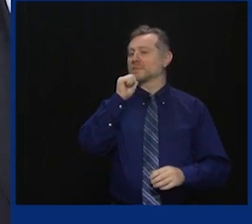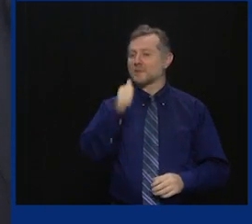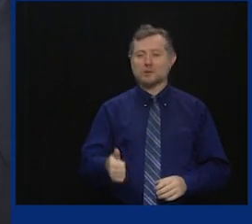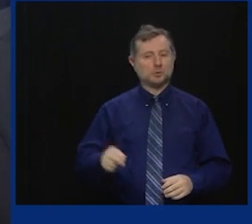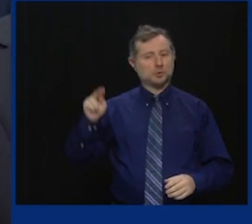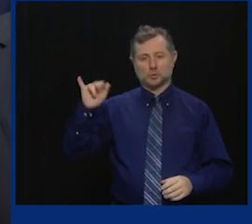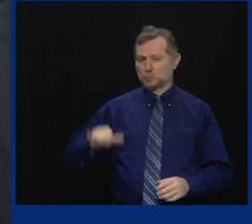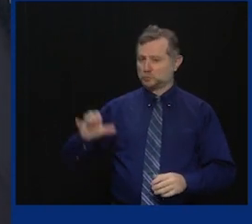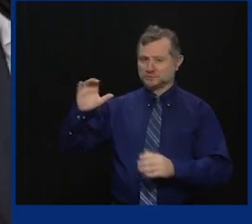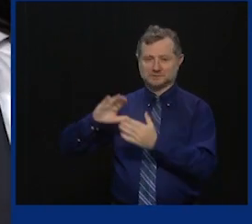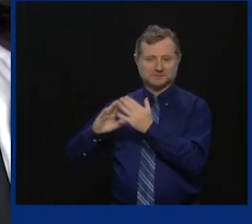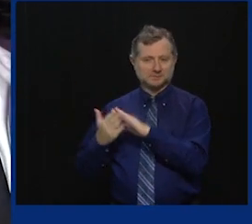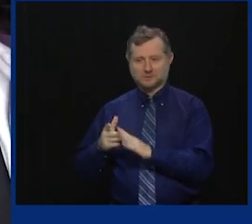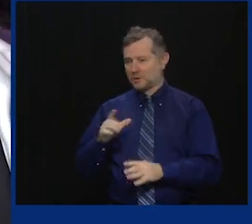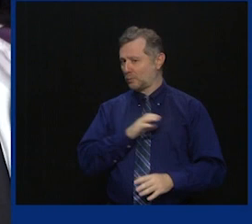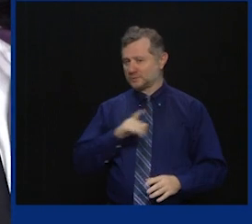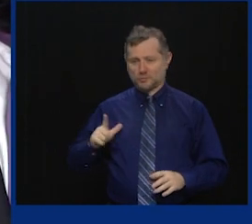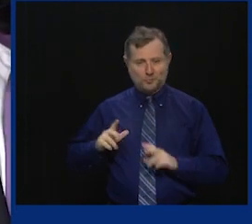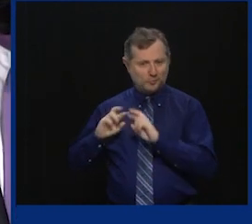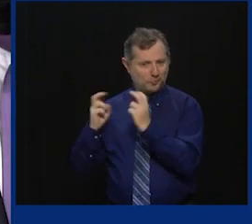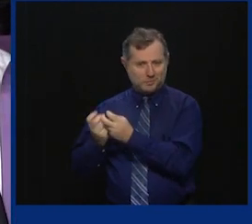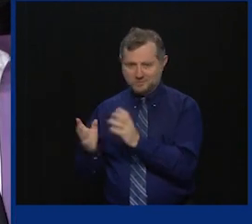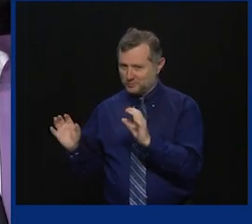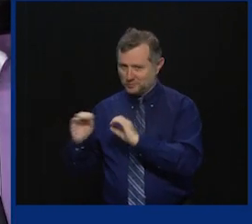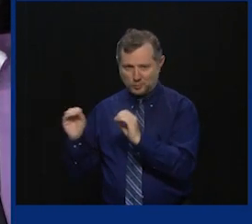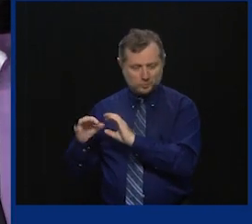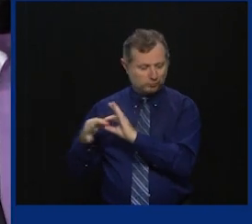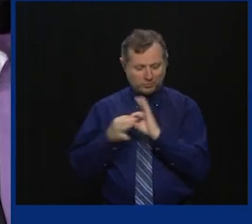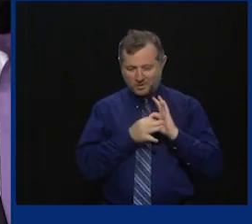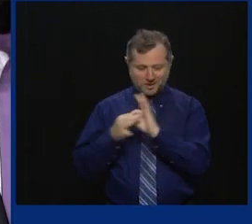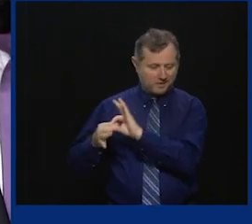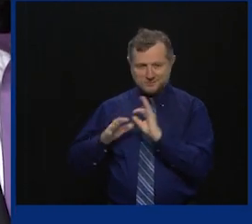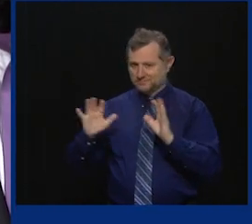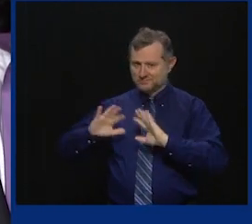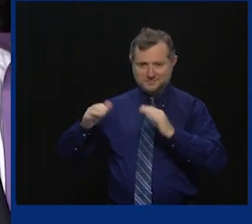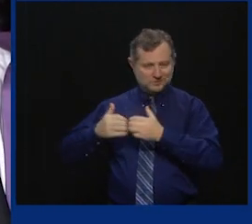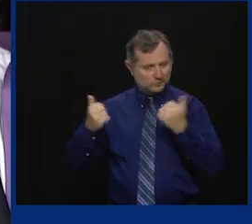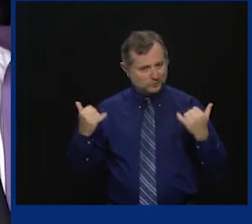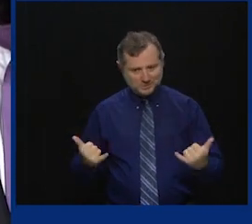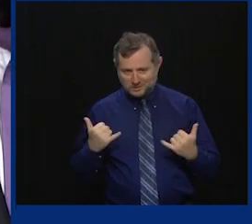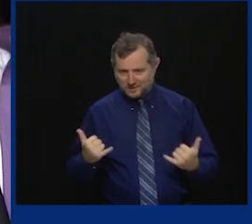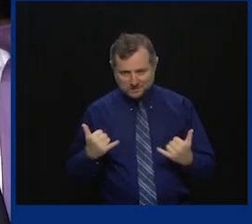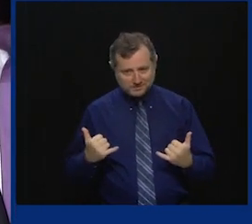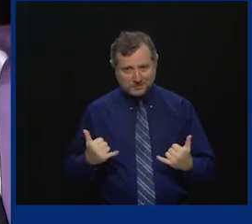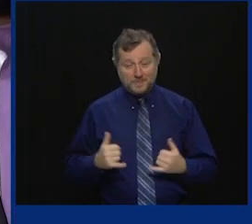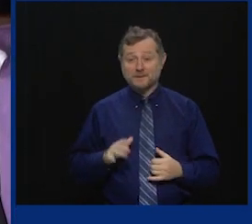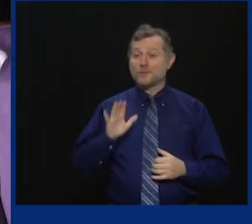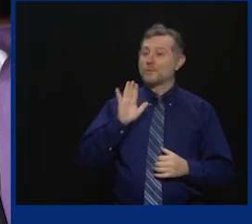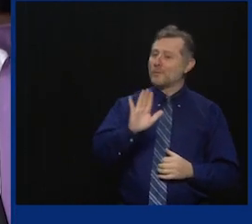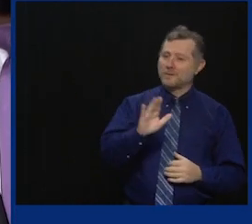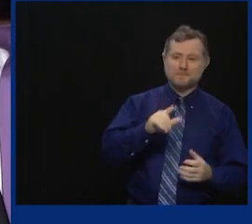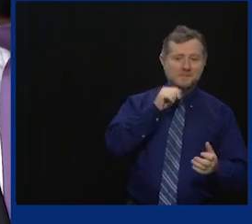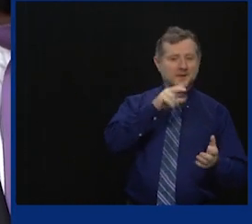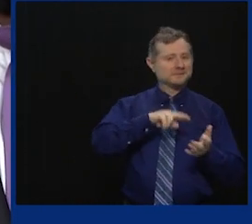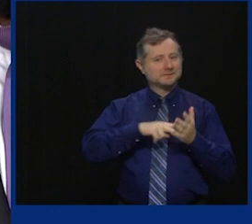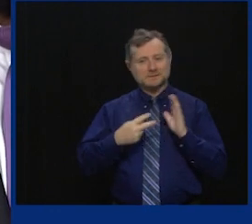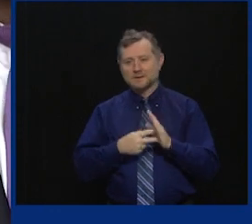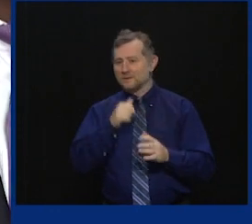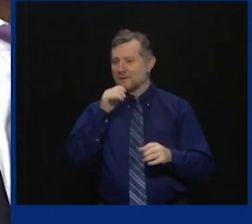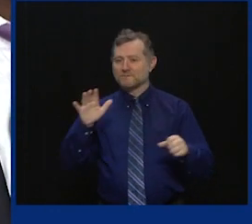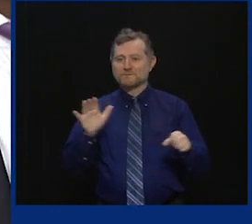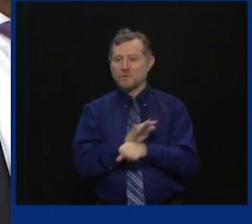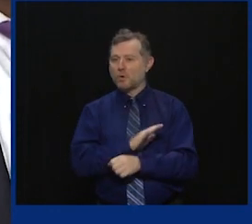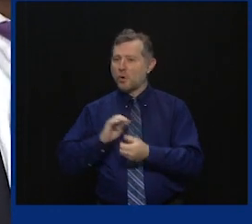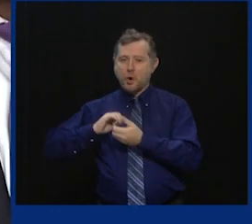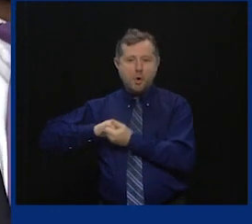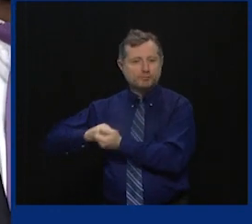to what we did here today. You cannot infer from that there's not been full cooperation. We would not be transferring